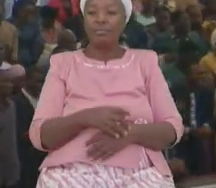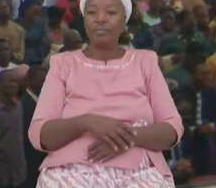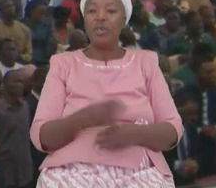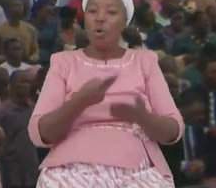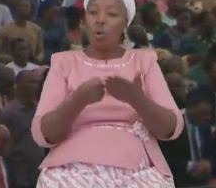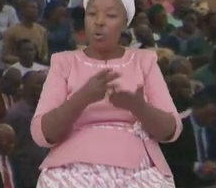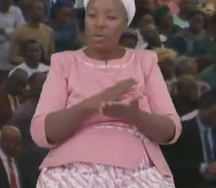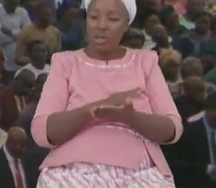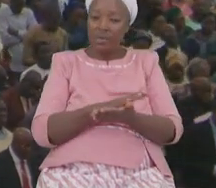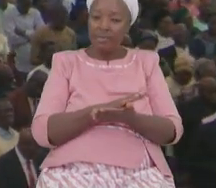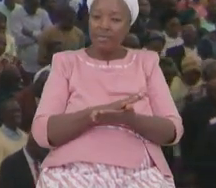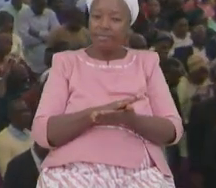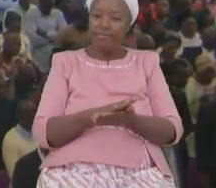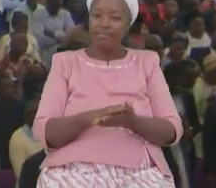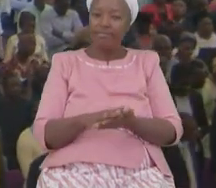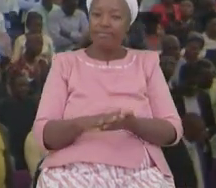Holy,